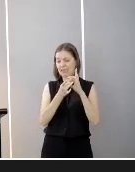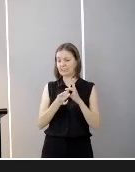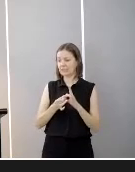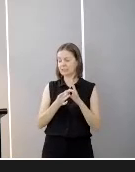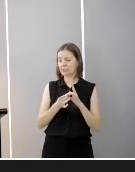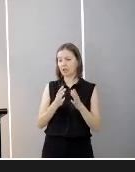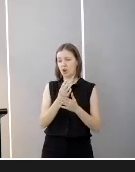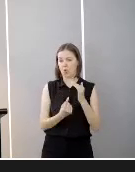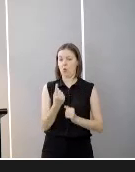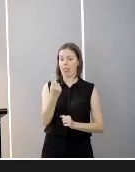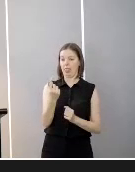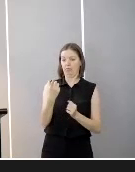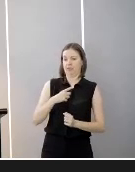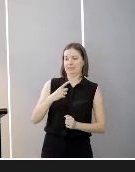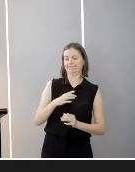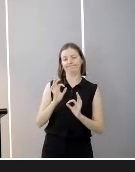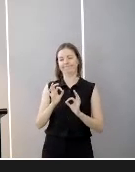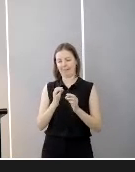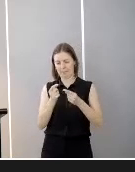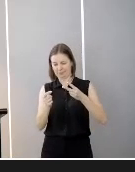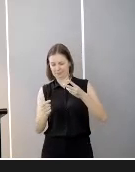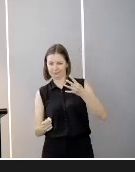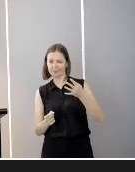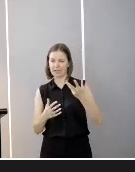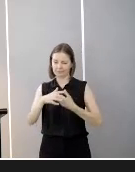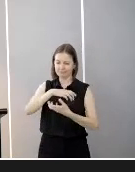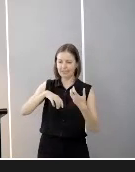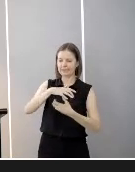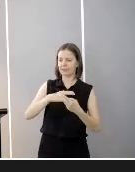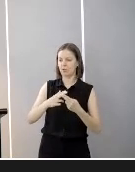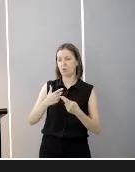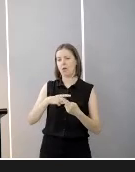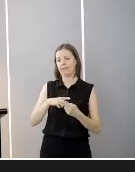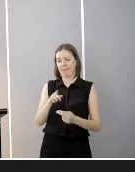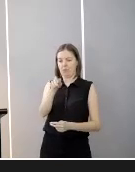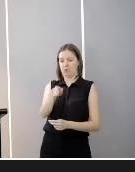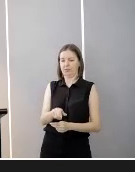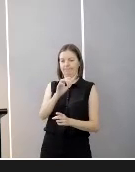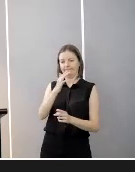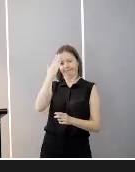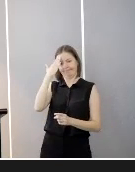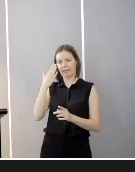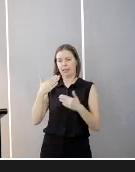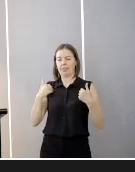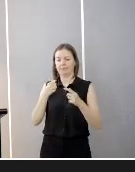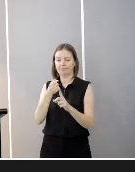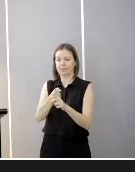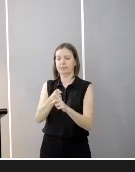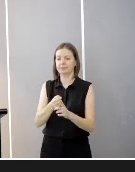one thing. It's very often times a matrix of different factors coming together for a particular individual. Next slide,